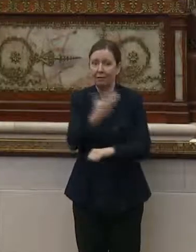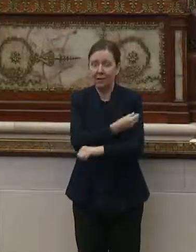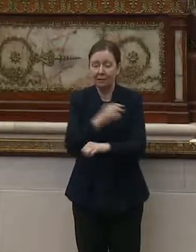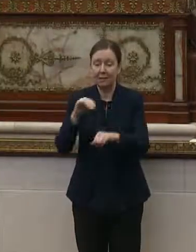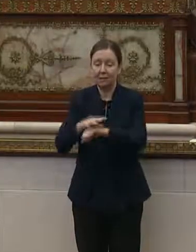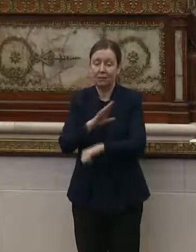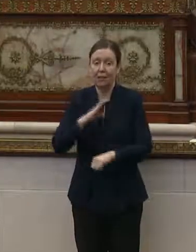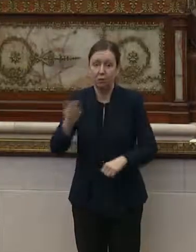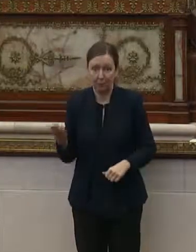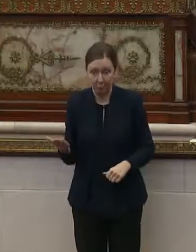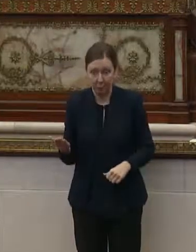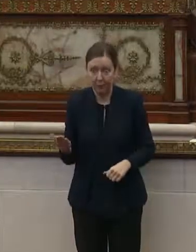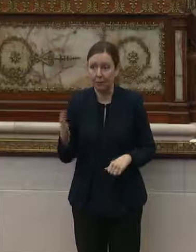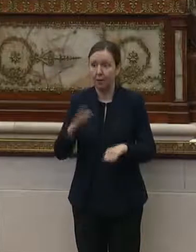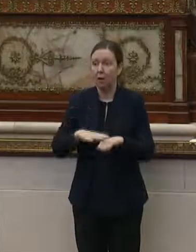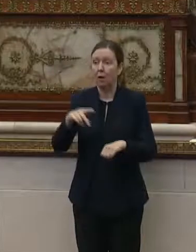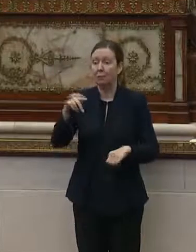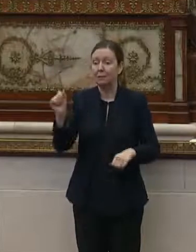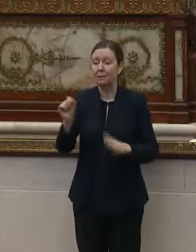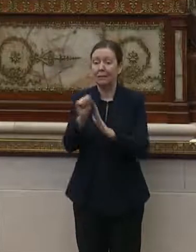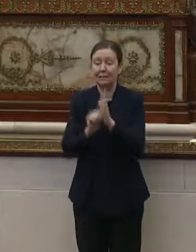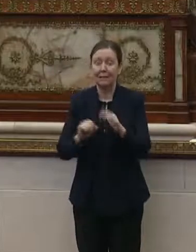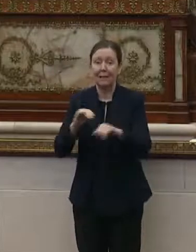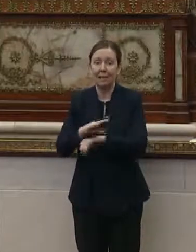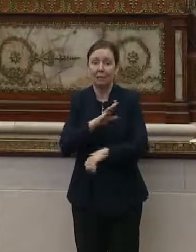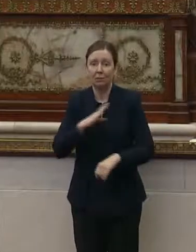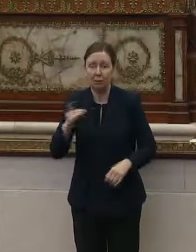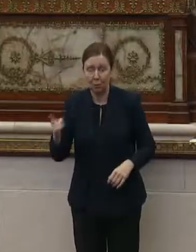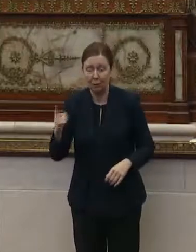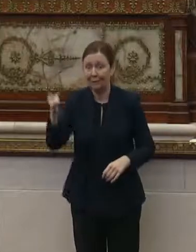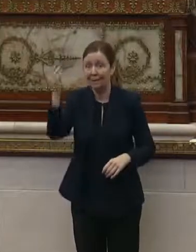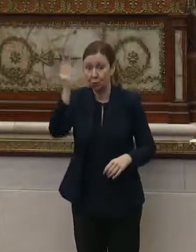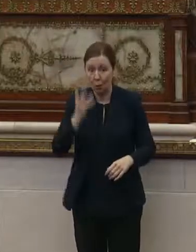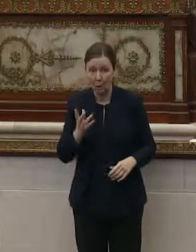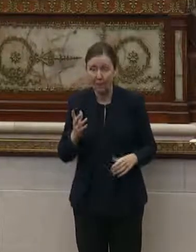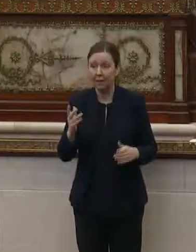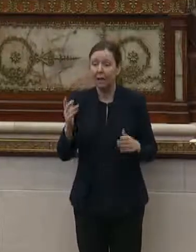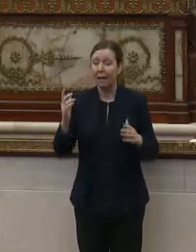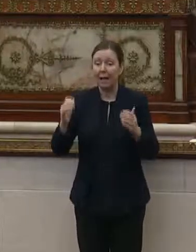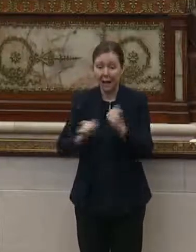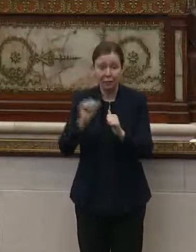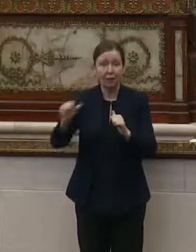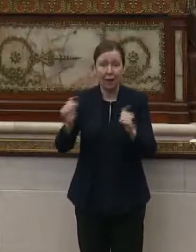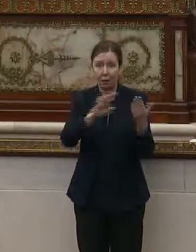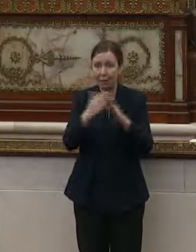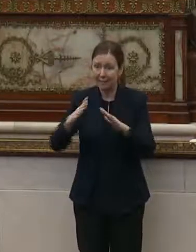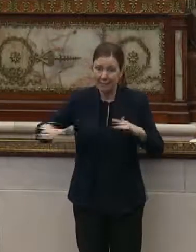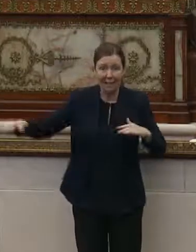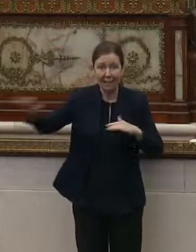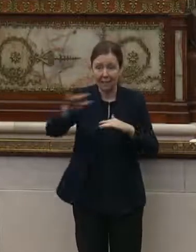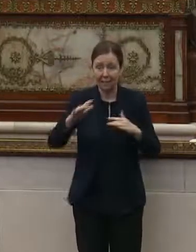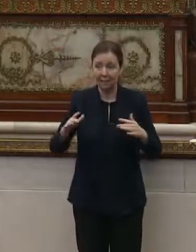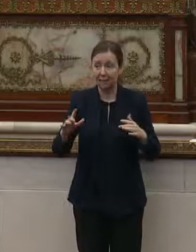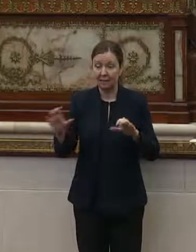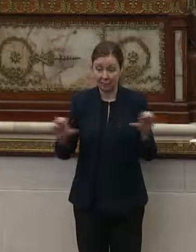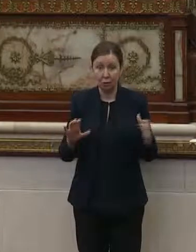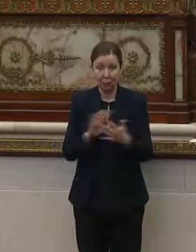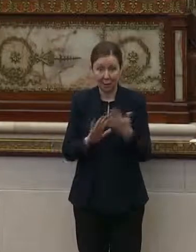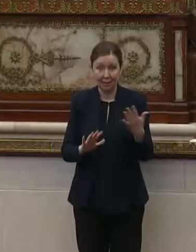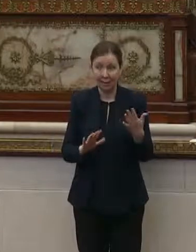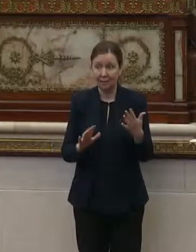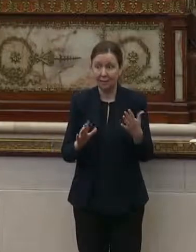Advisory Board. He's on the Pennsylvania State Advisory Board. And he told me almost every other city is doing